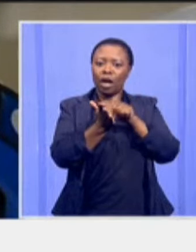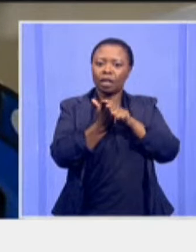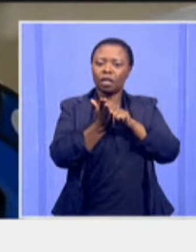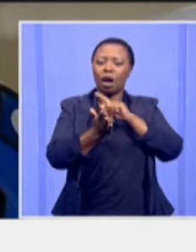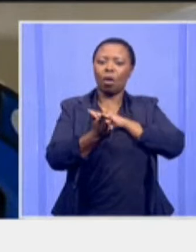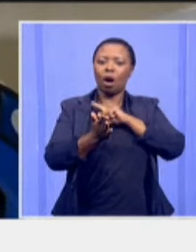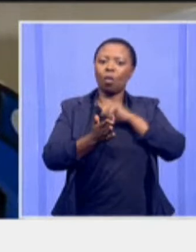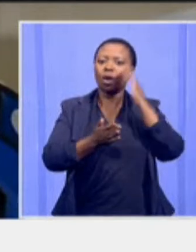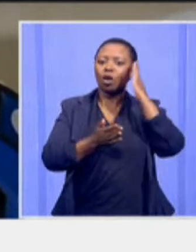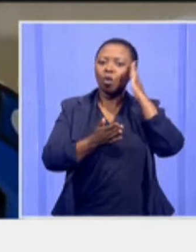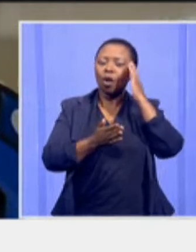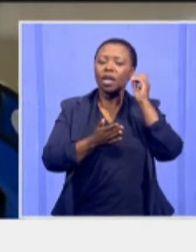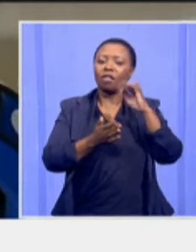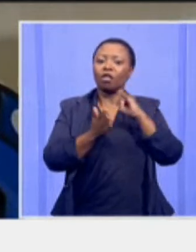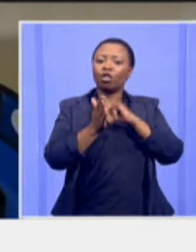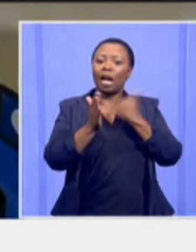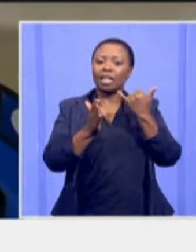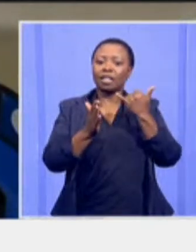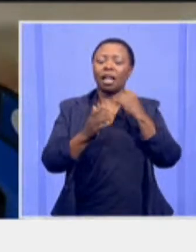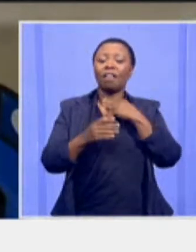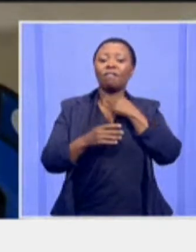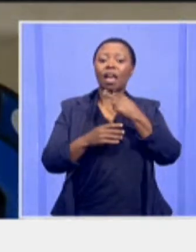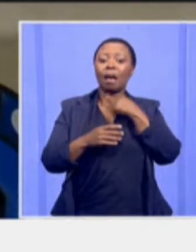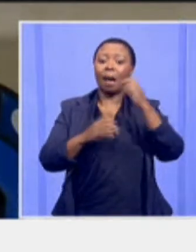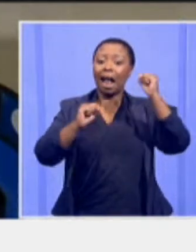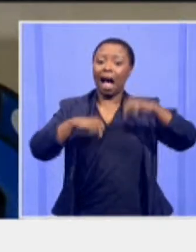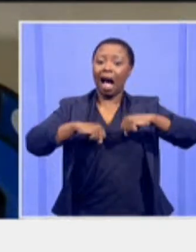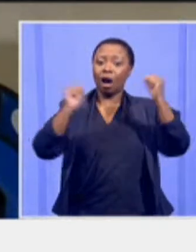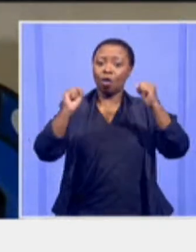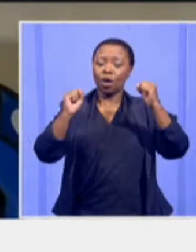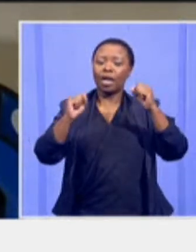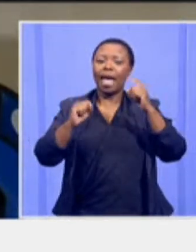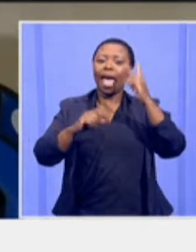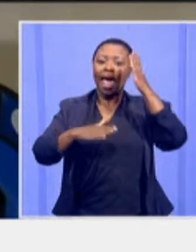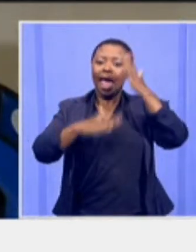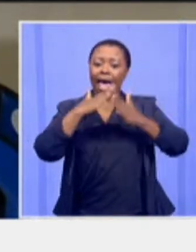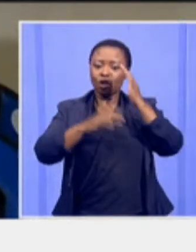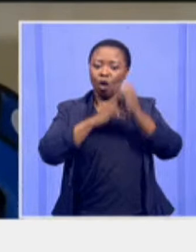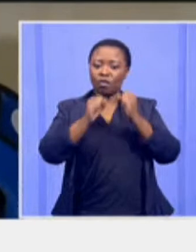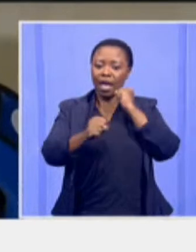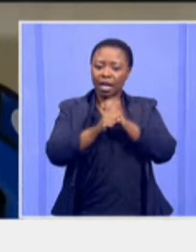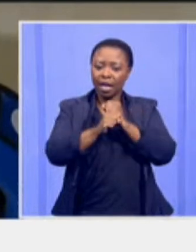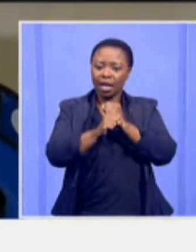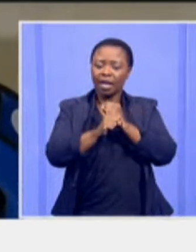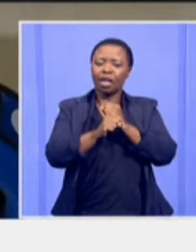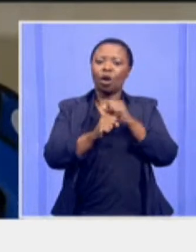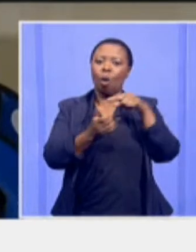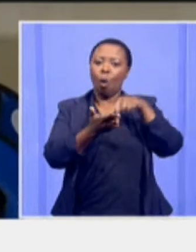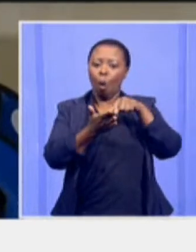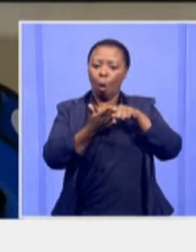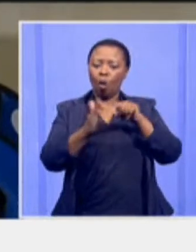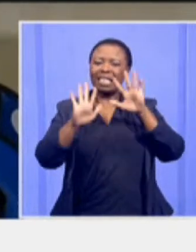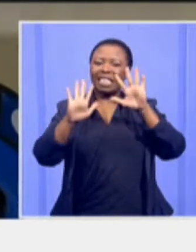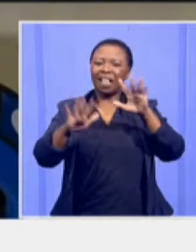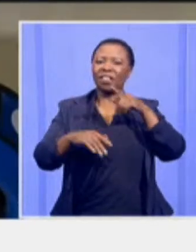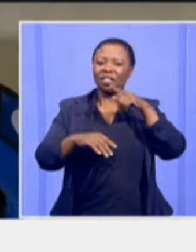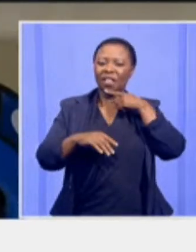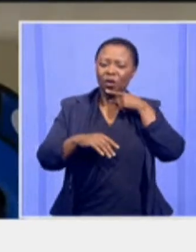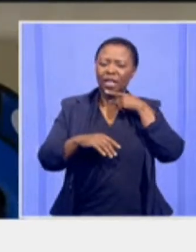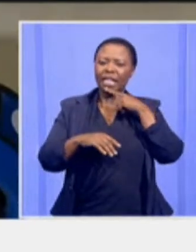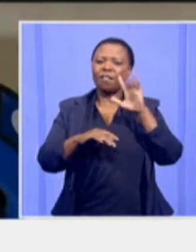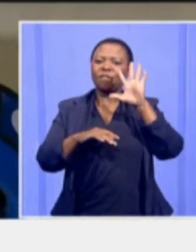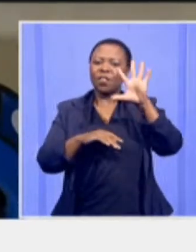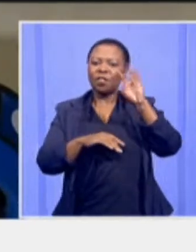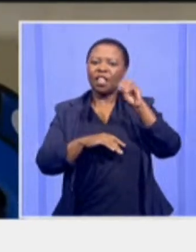know if you just verbally agree, come the end of the year, students will be owing 40,000, 50,000 because of